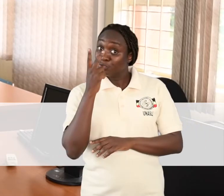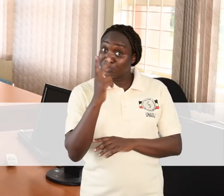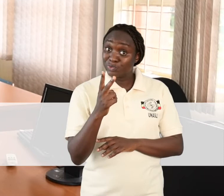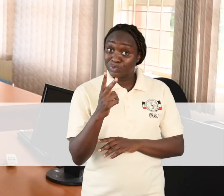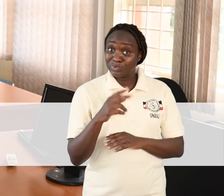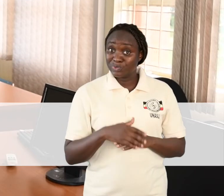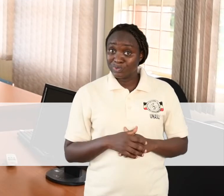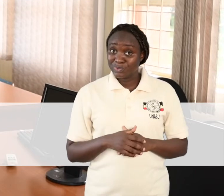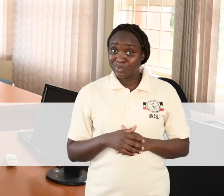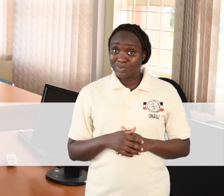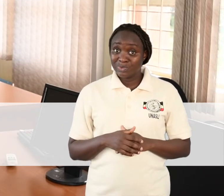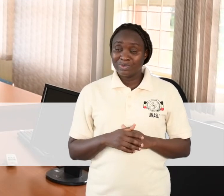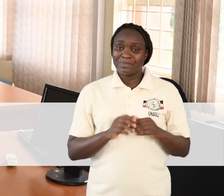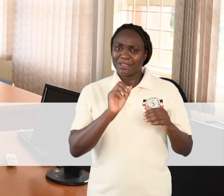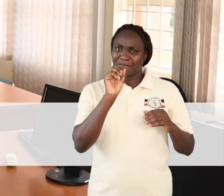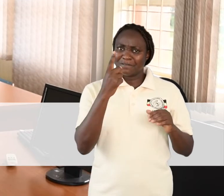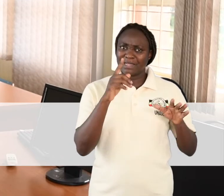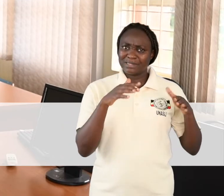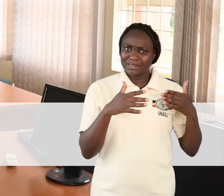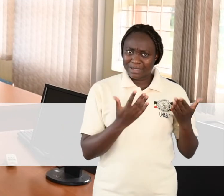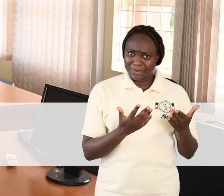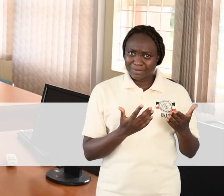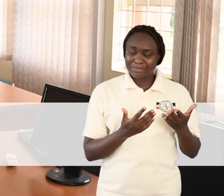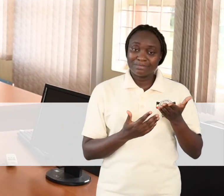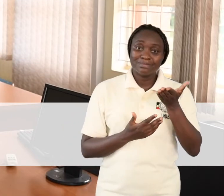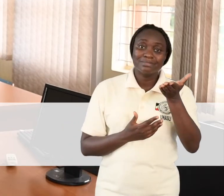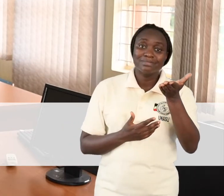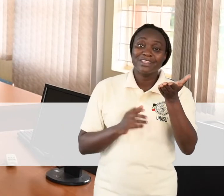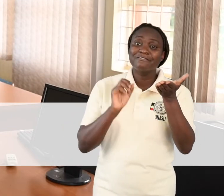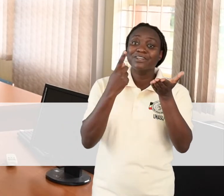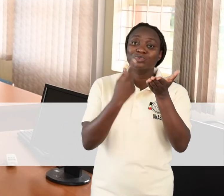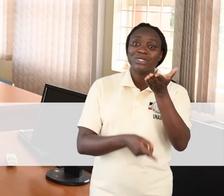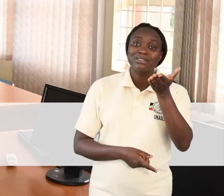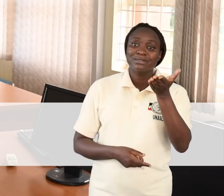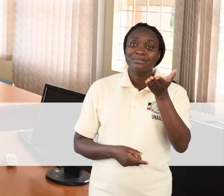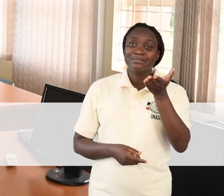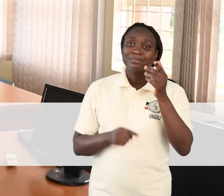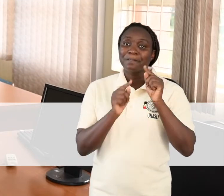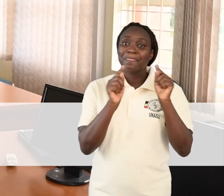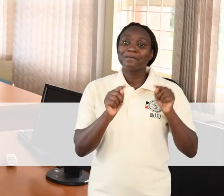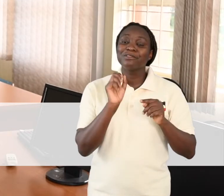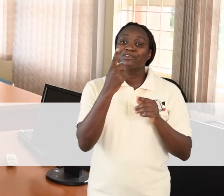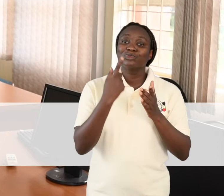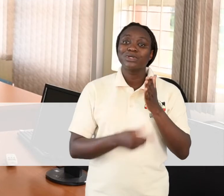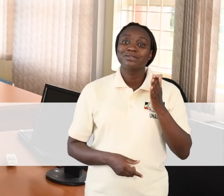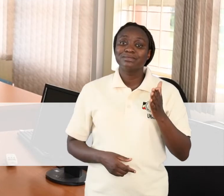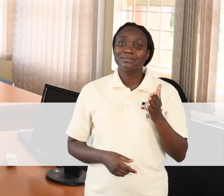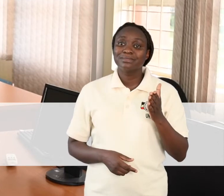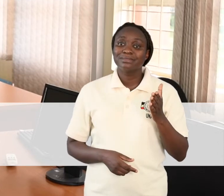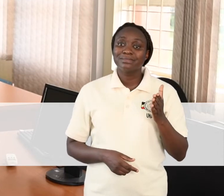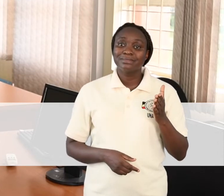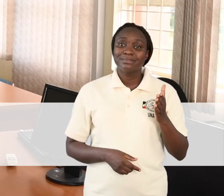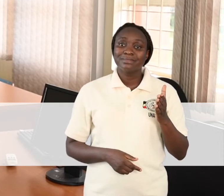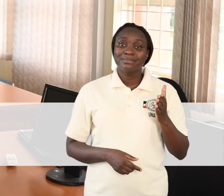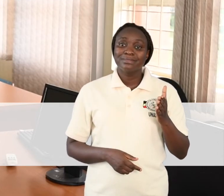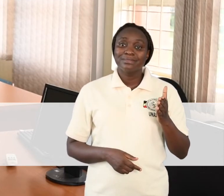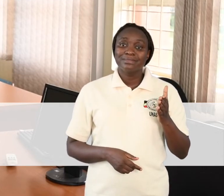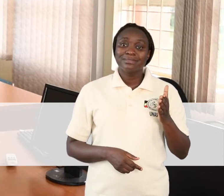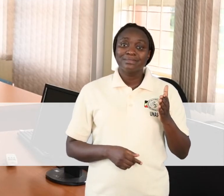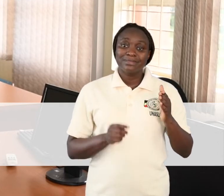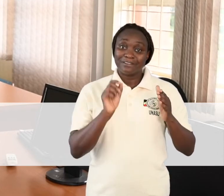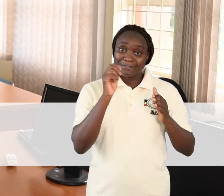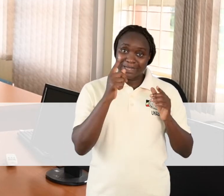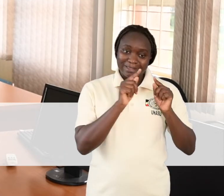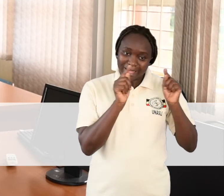The first subset being, yes, the first subset is an empty set.